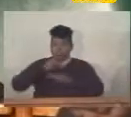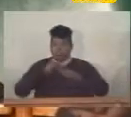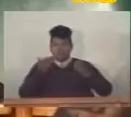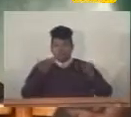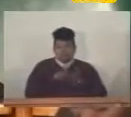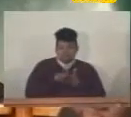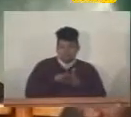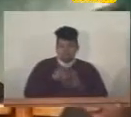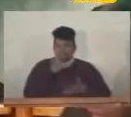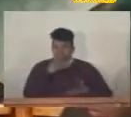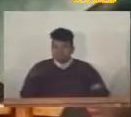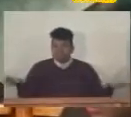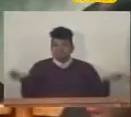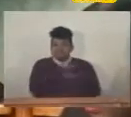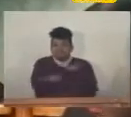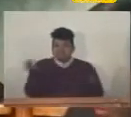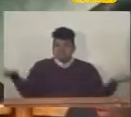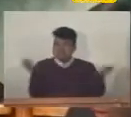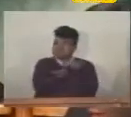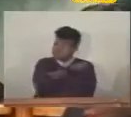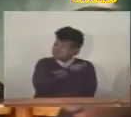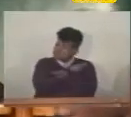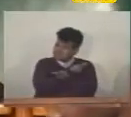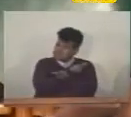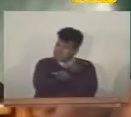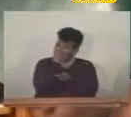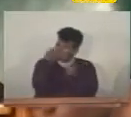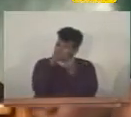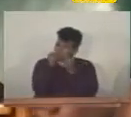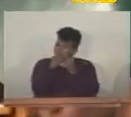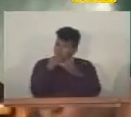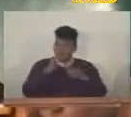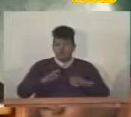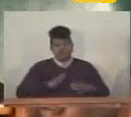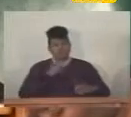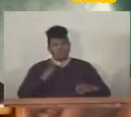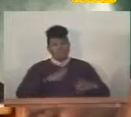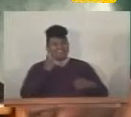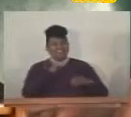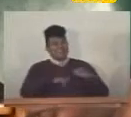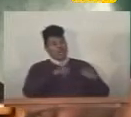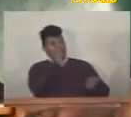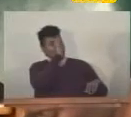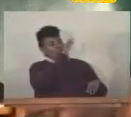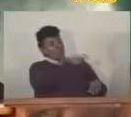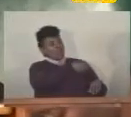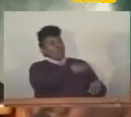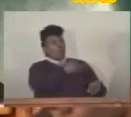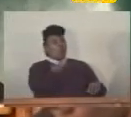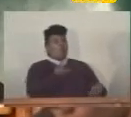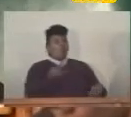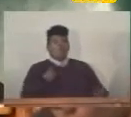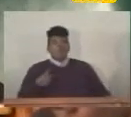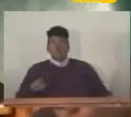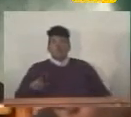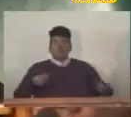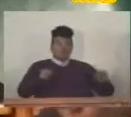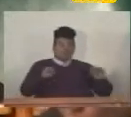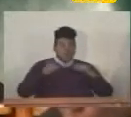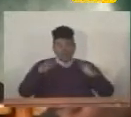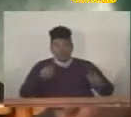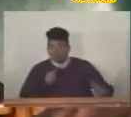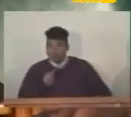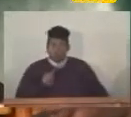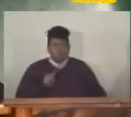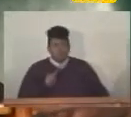ecosystems, has to be more sophisticated than directing action solely to the criminal gangs and street-level